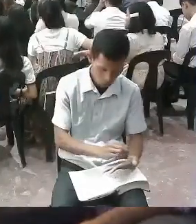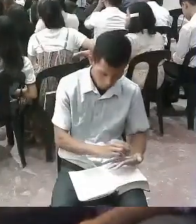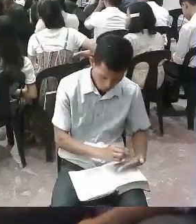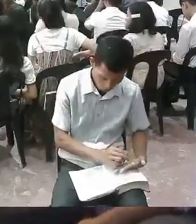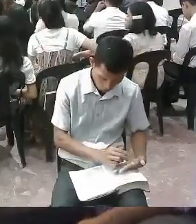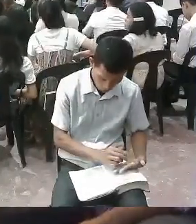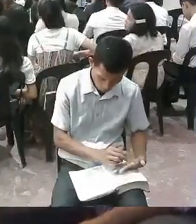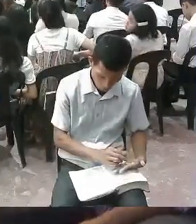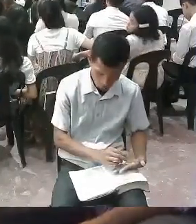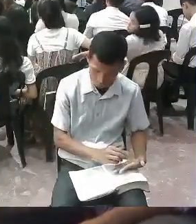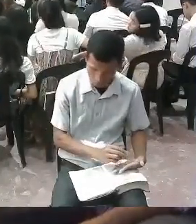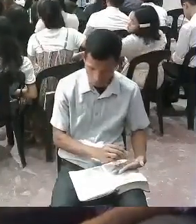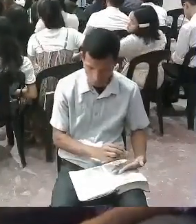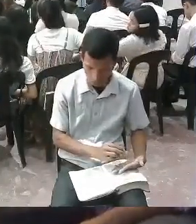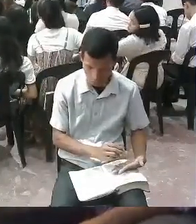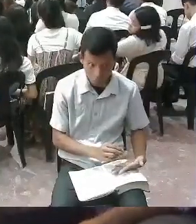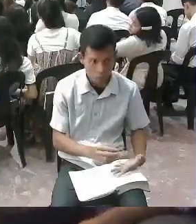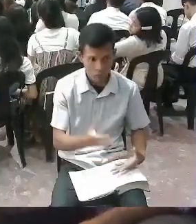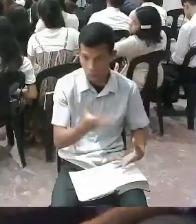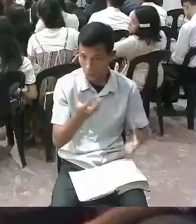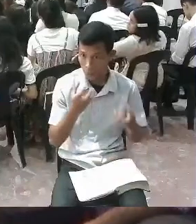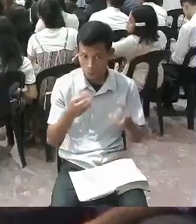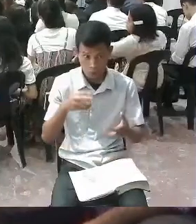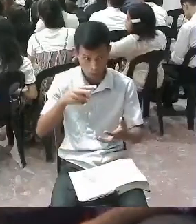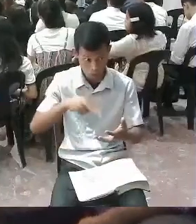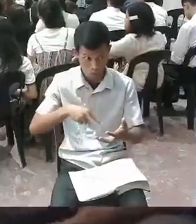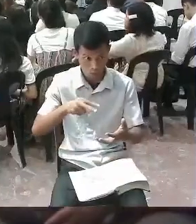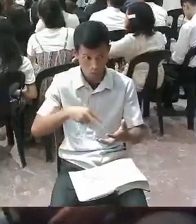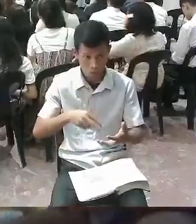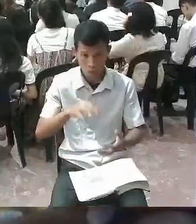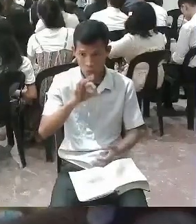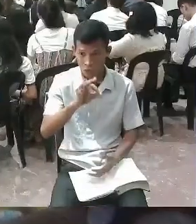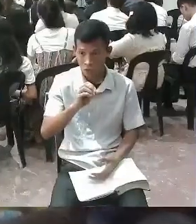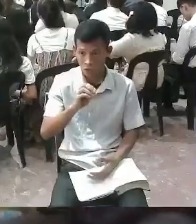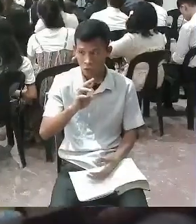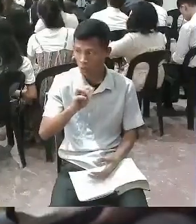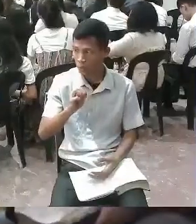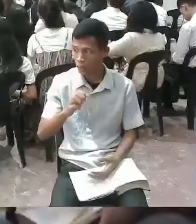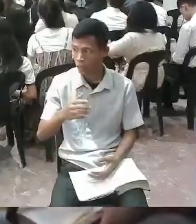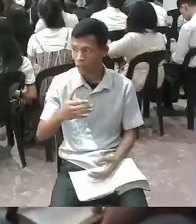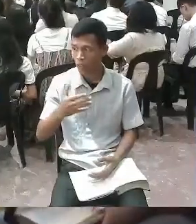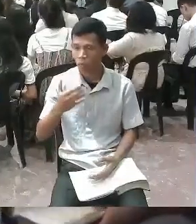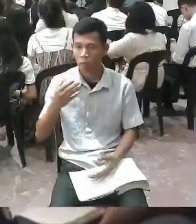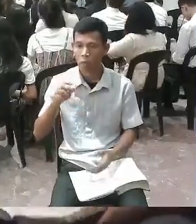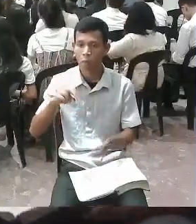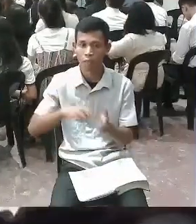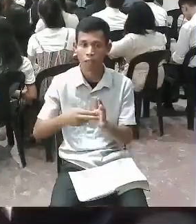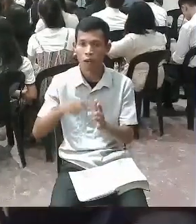Can I read them for you and then we'll close? Former things.